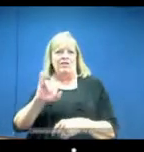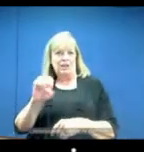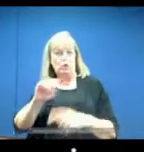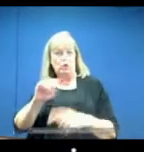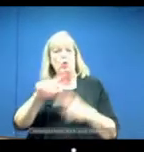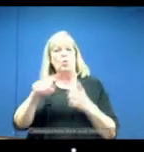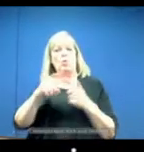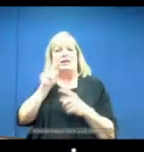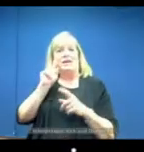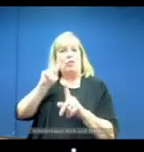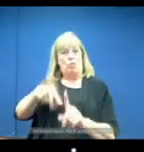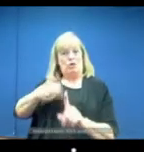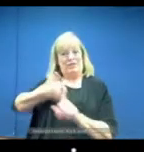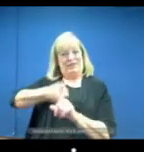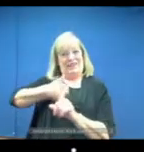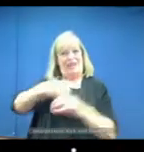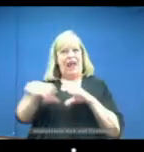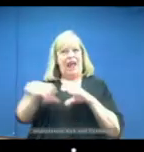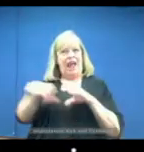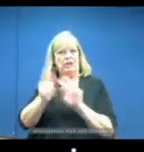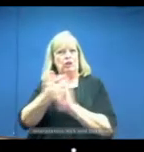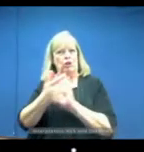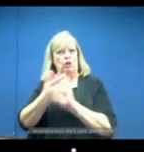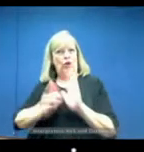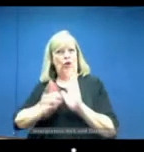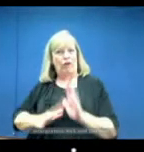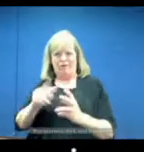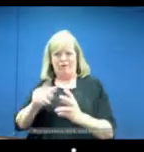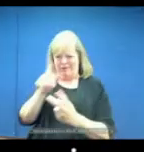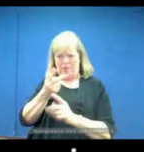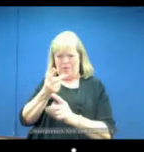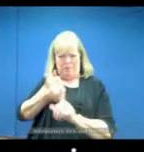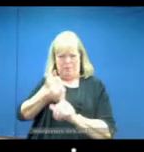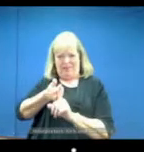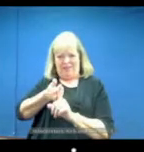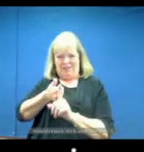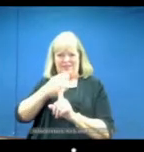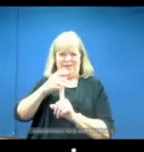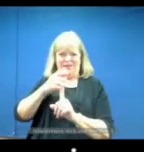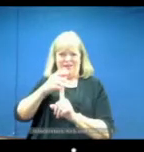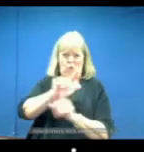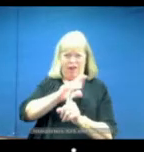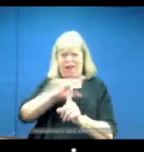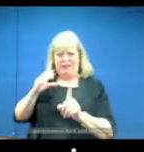he is his own client. So any conversations that they have don't need to be interpreted.